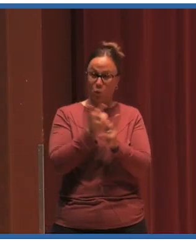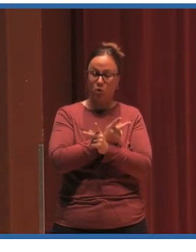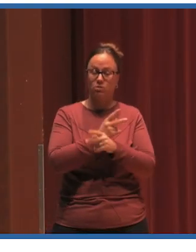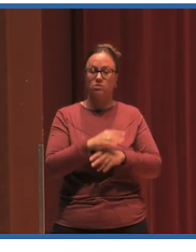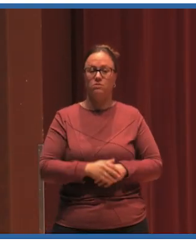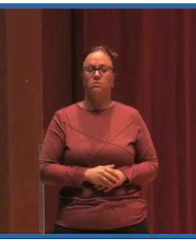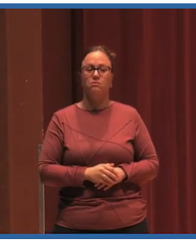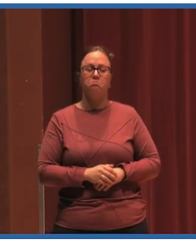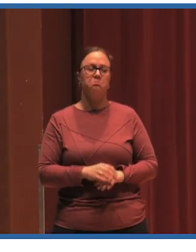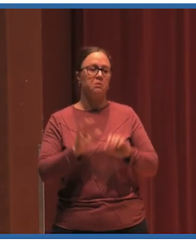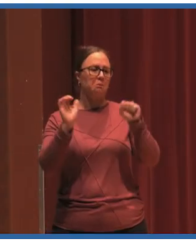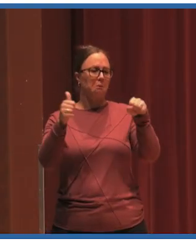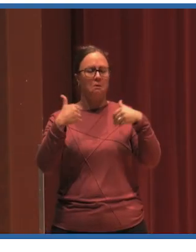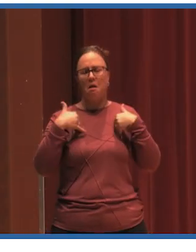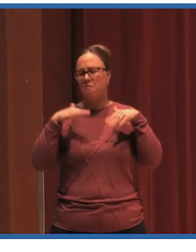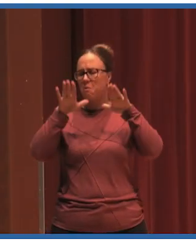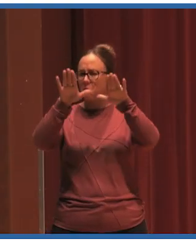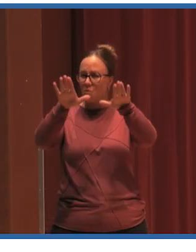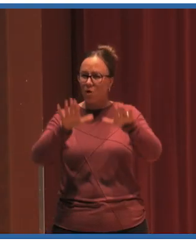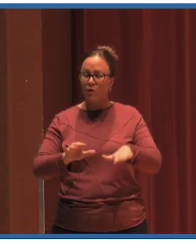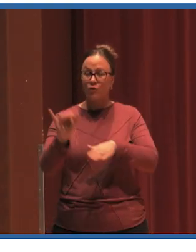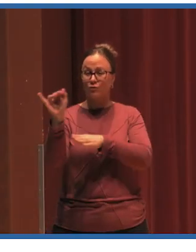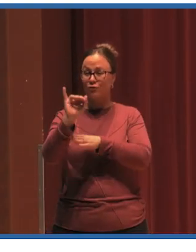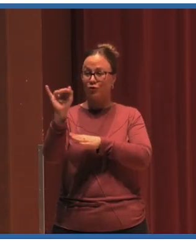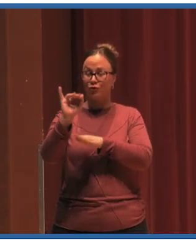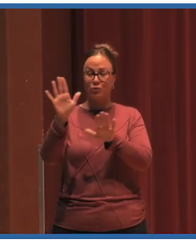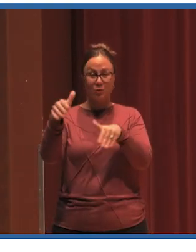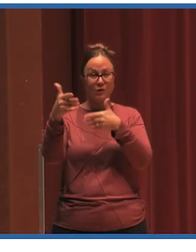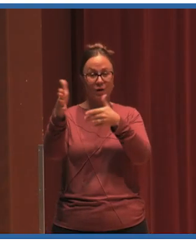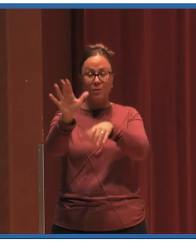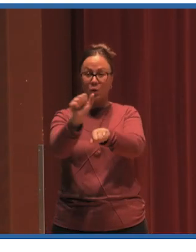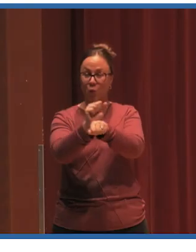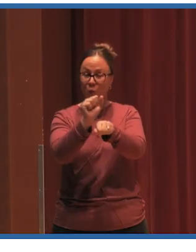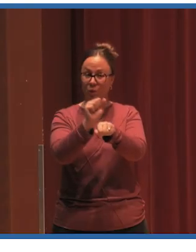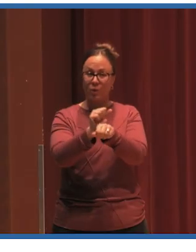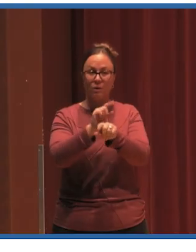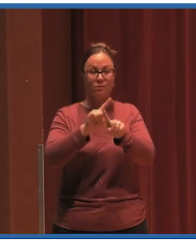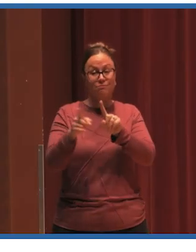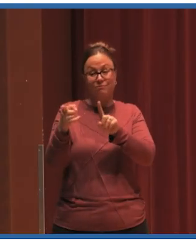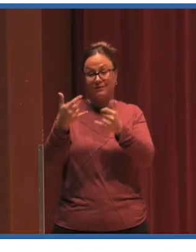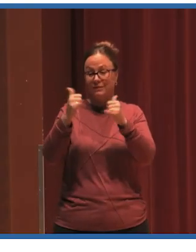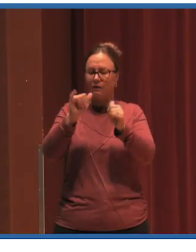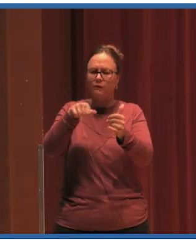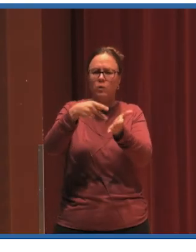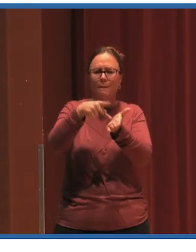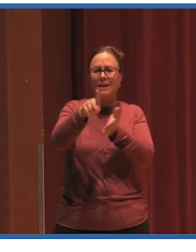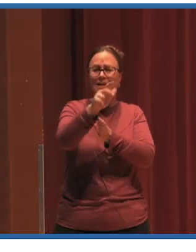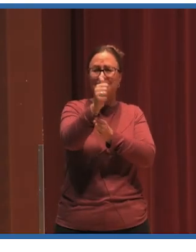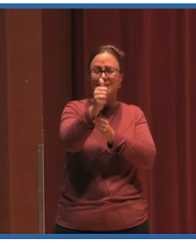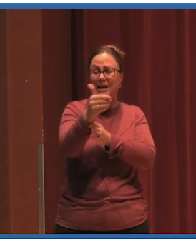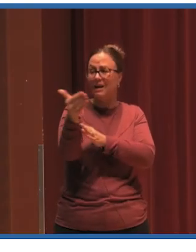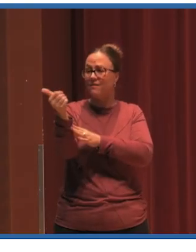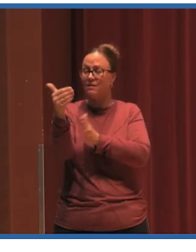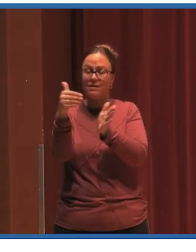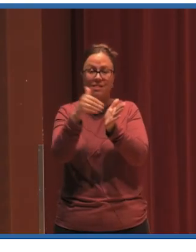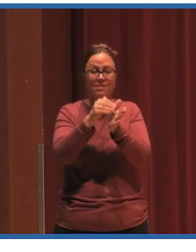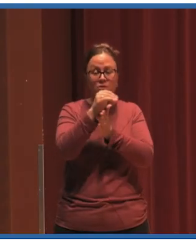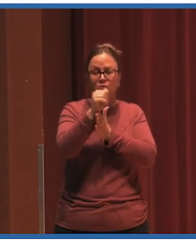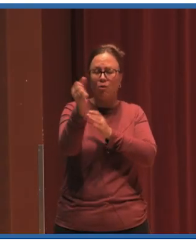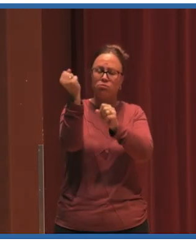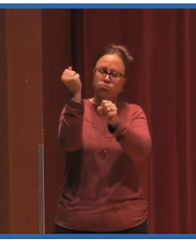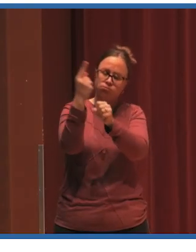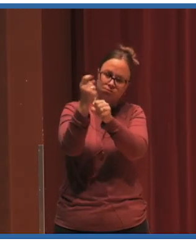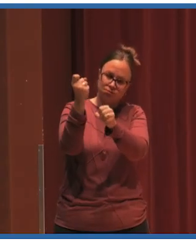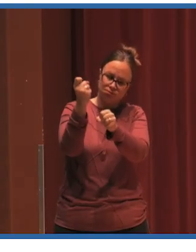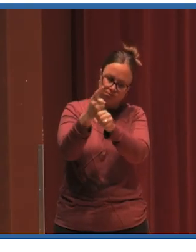have great insurance provided by your employer. You may still have to pay $10,000 to $15,000 a year